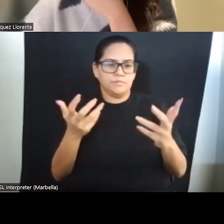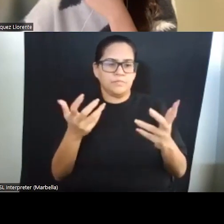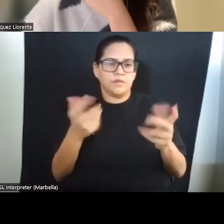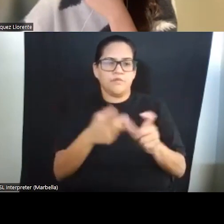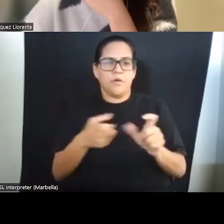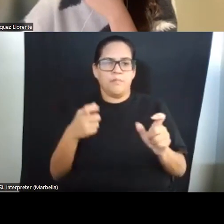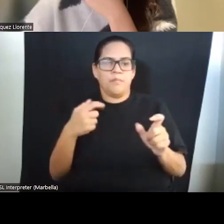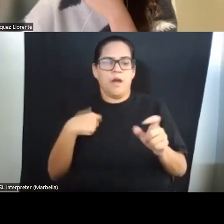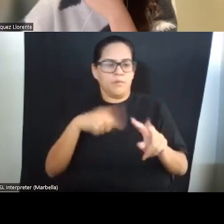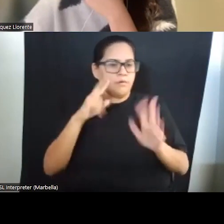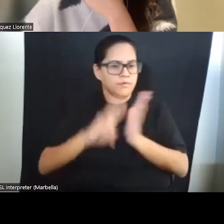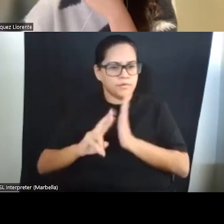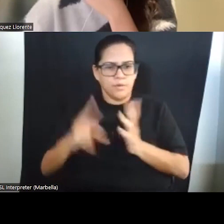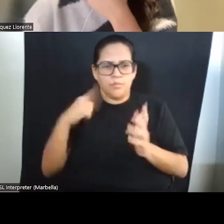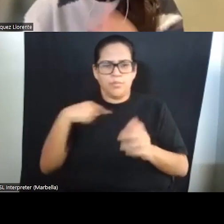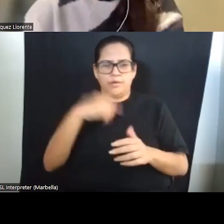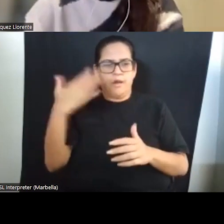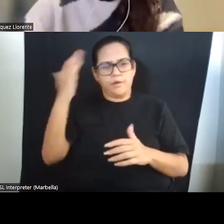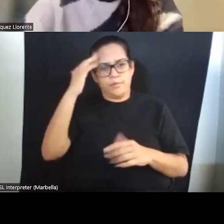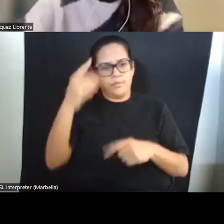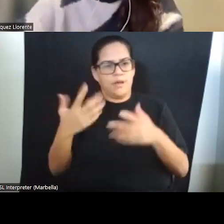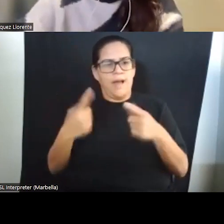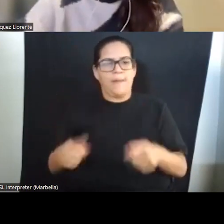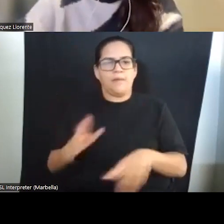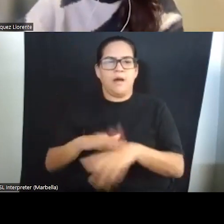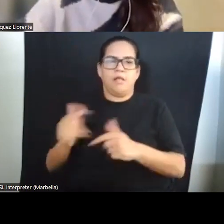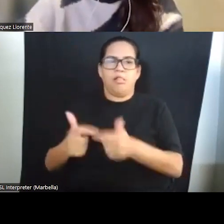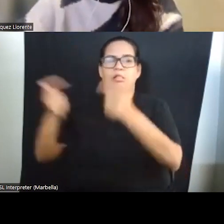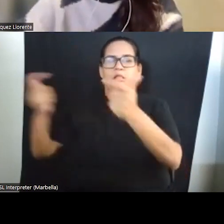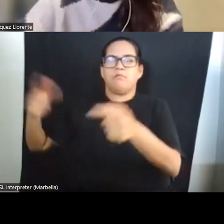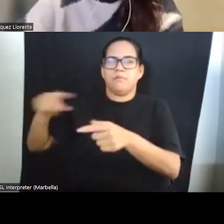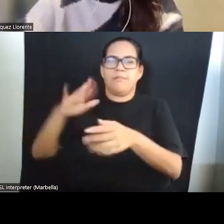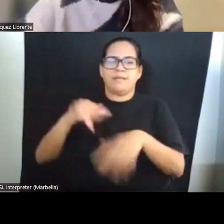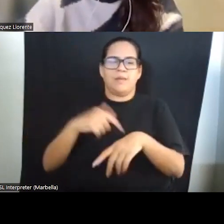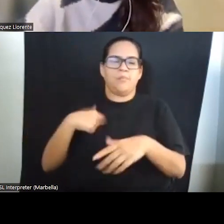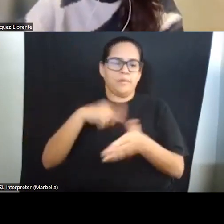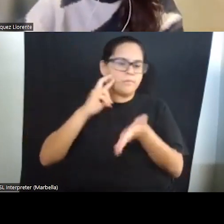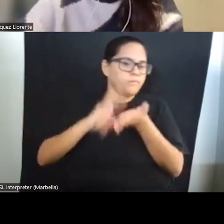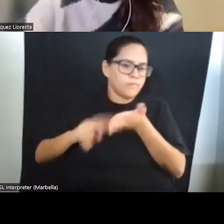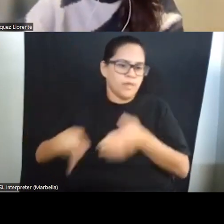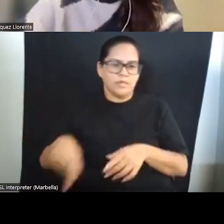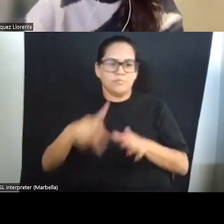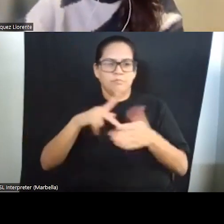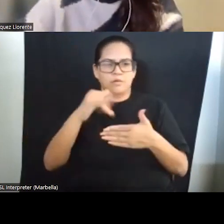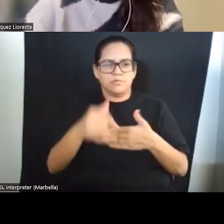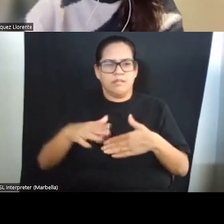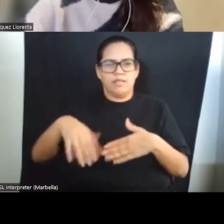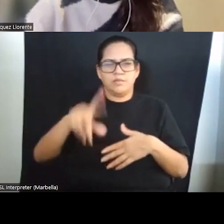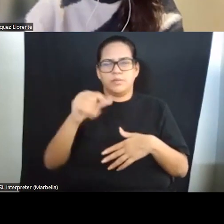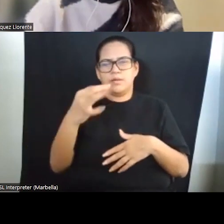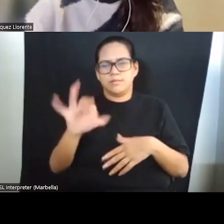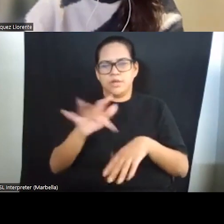our research, we knew this was already happening on a fairly large scale by the time we started researching this project in late 2019, early